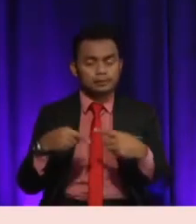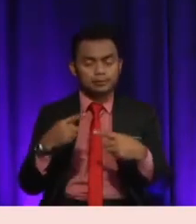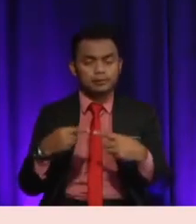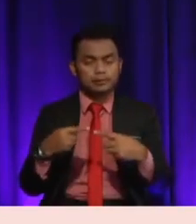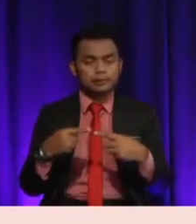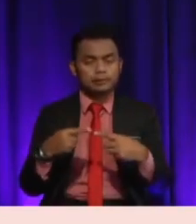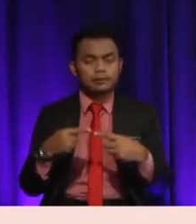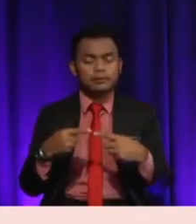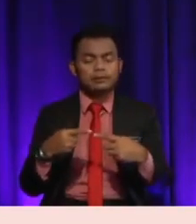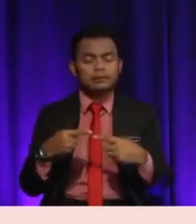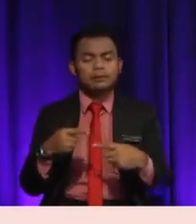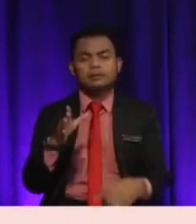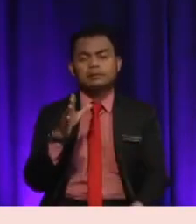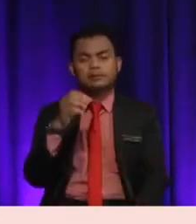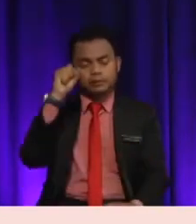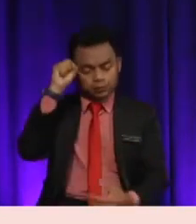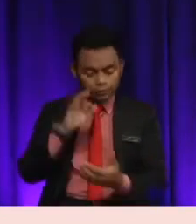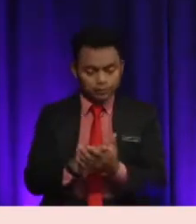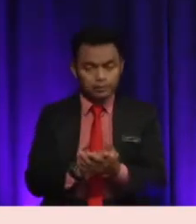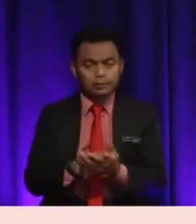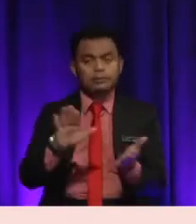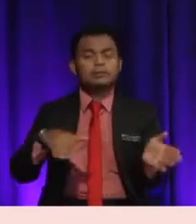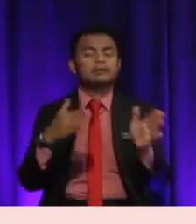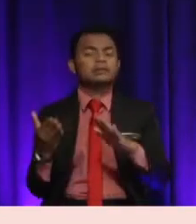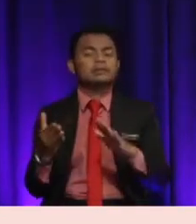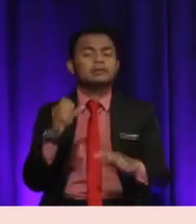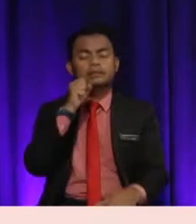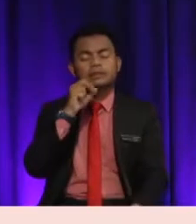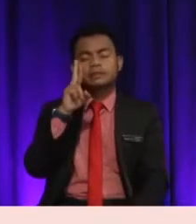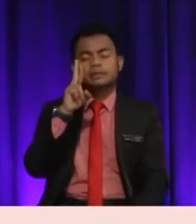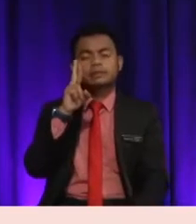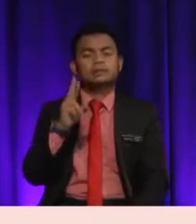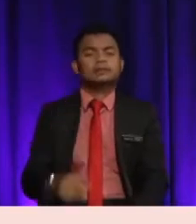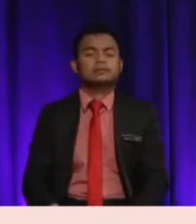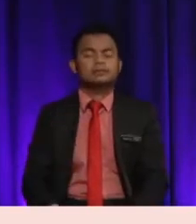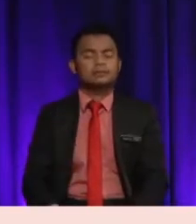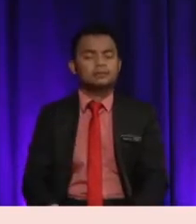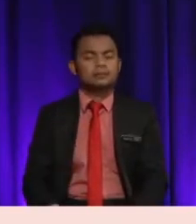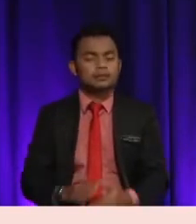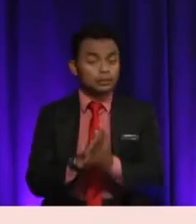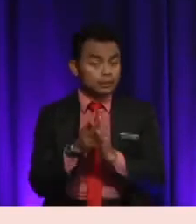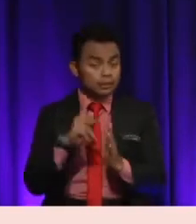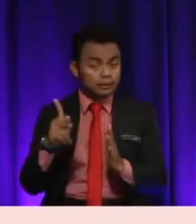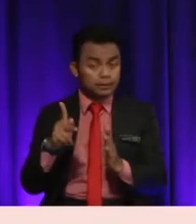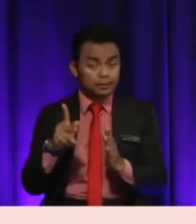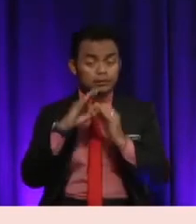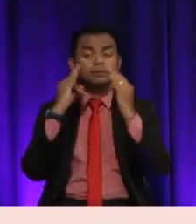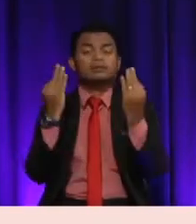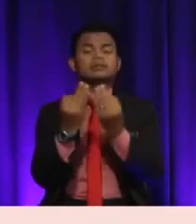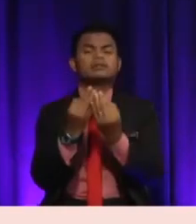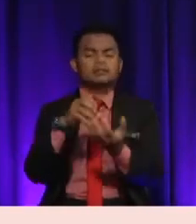the Winchester Gun and Rifle Company, which had made the Winchester family very wealthy. Okay, thank you,